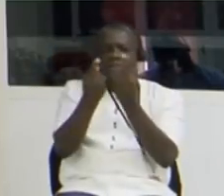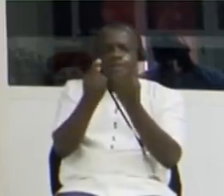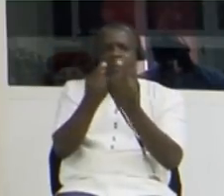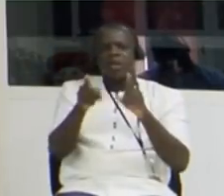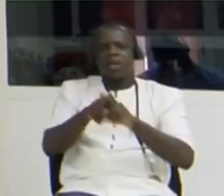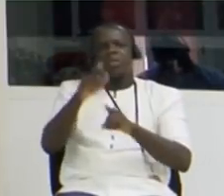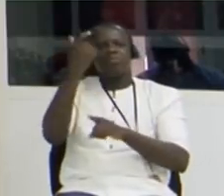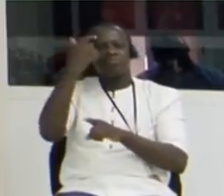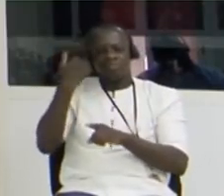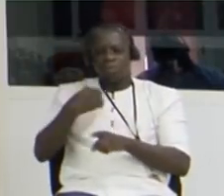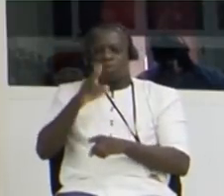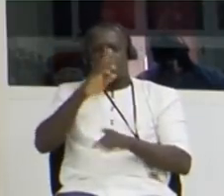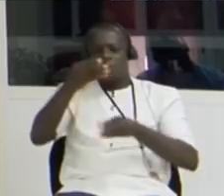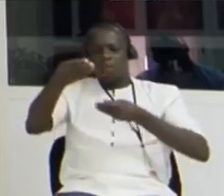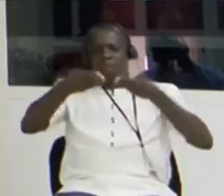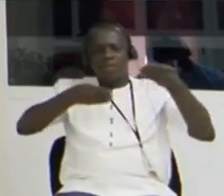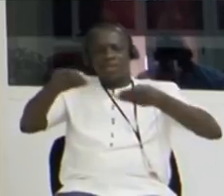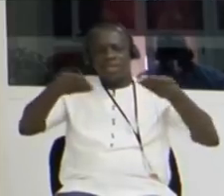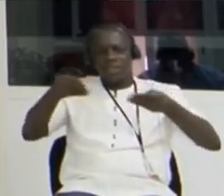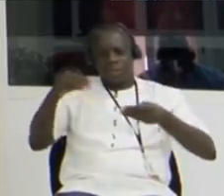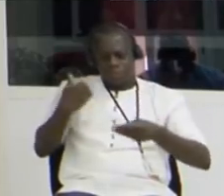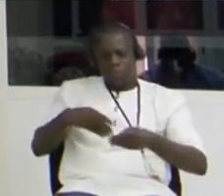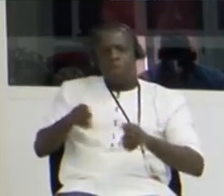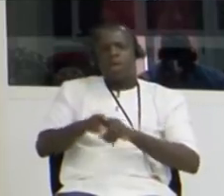entrepreneurship education, and also, but the